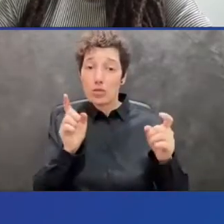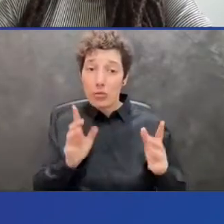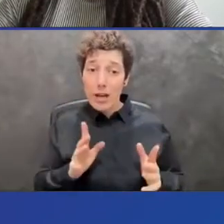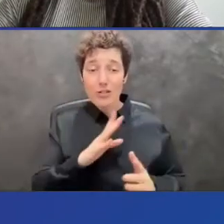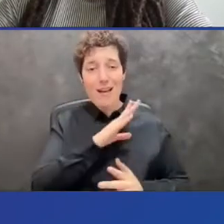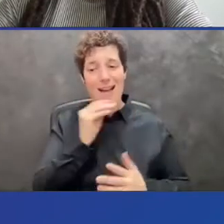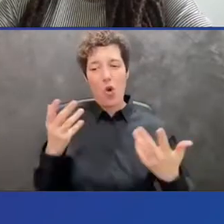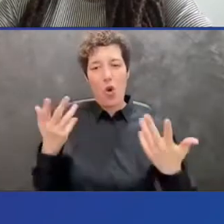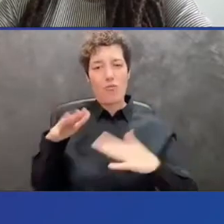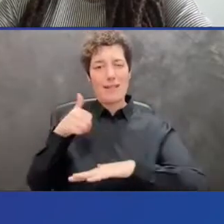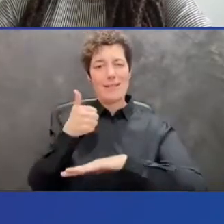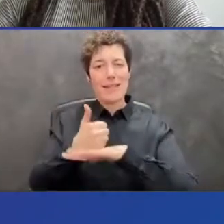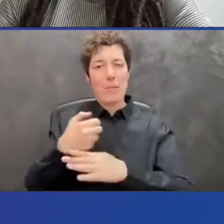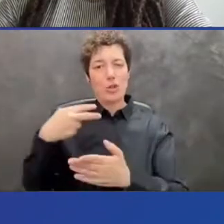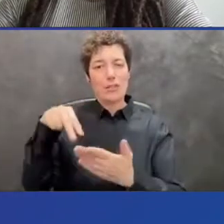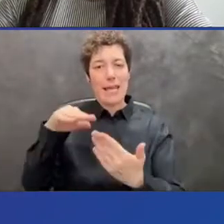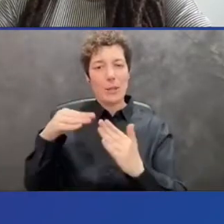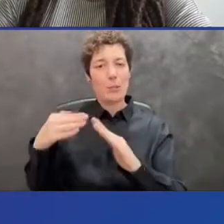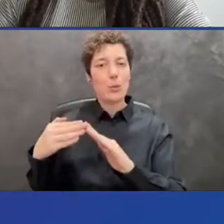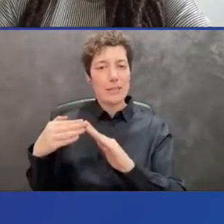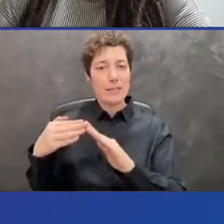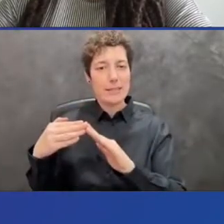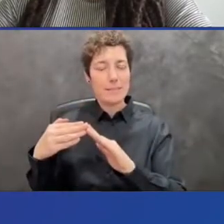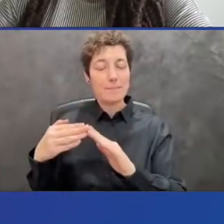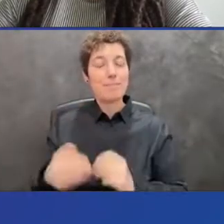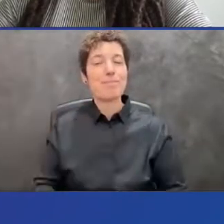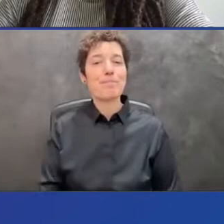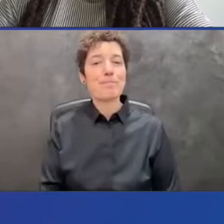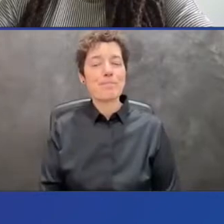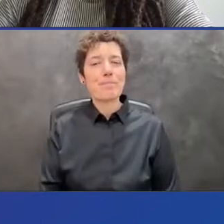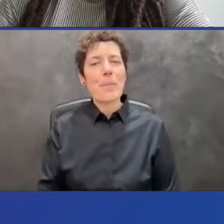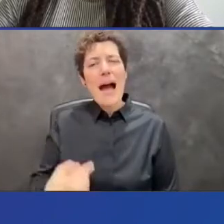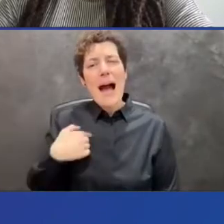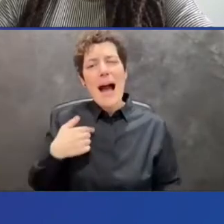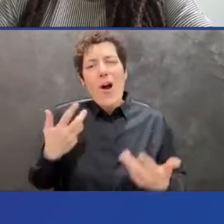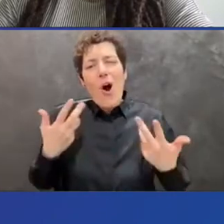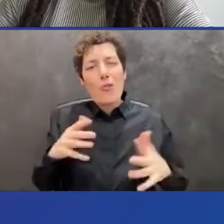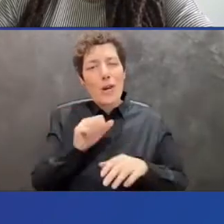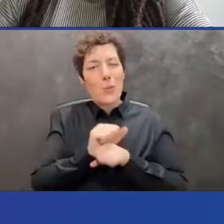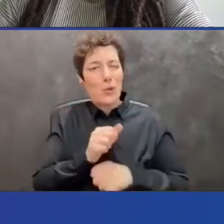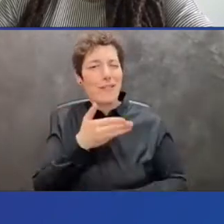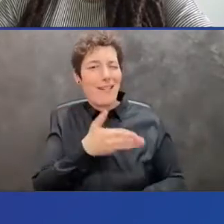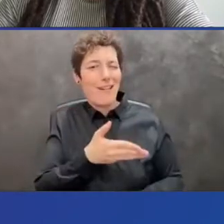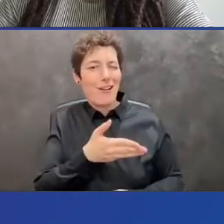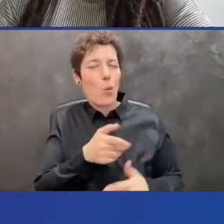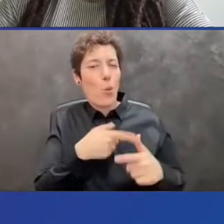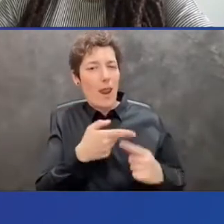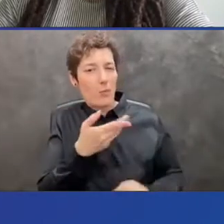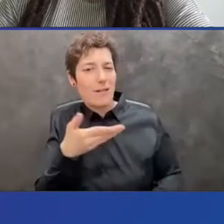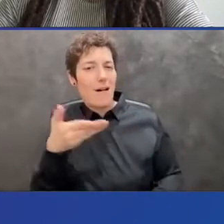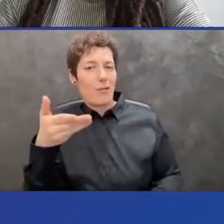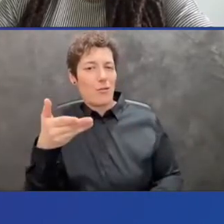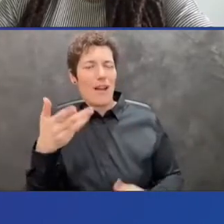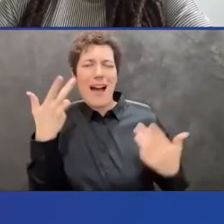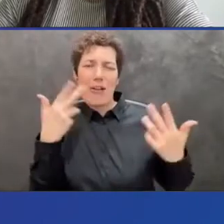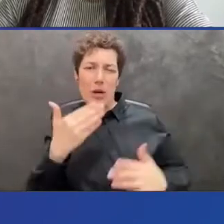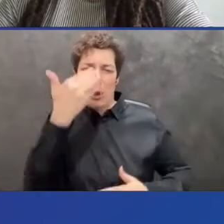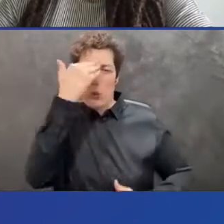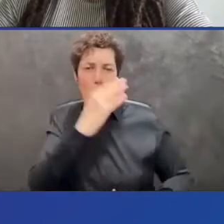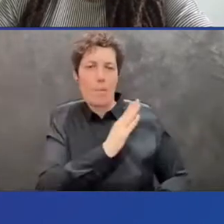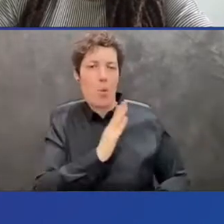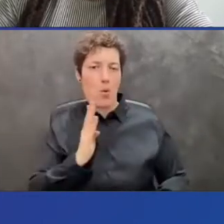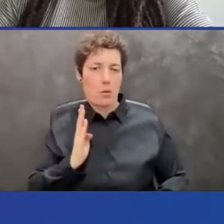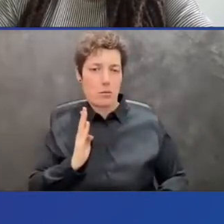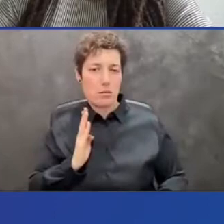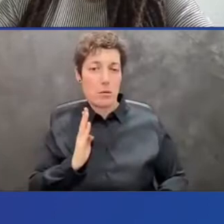communities? So because I was an internal hire, I was very familiar with the board, but I didn't take that for granted. I